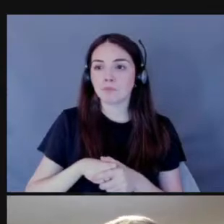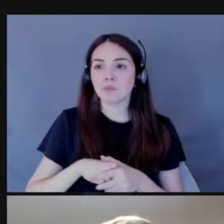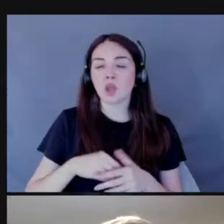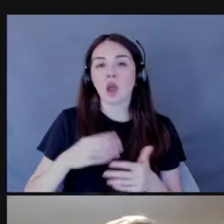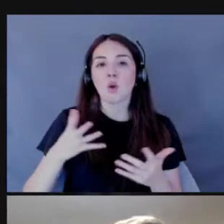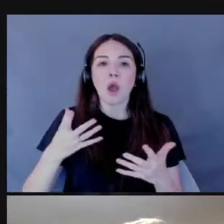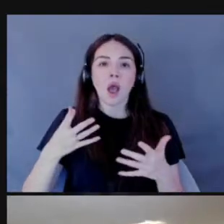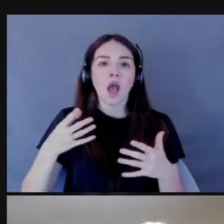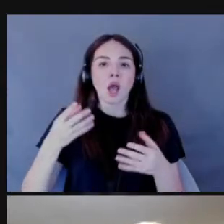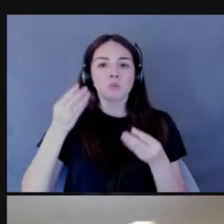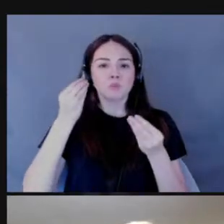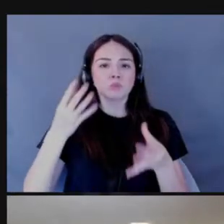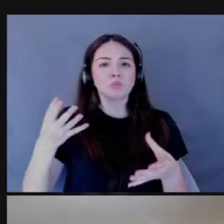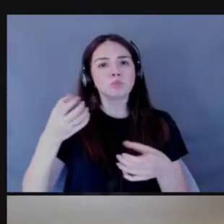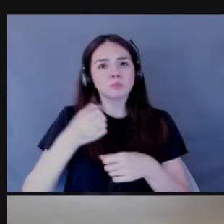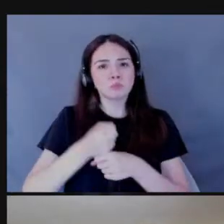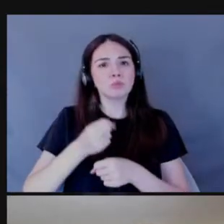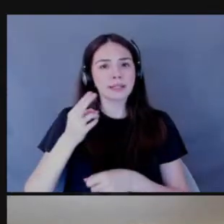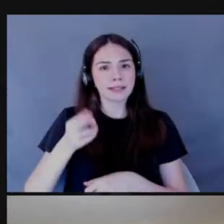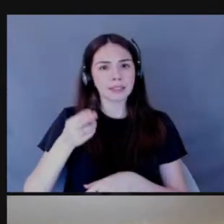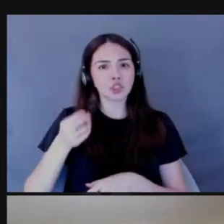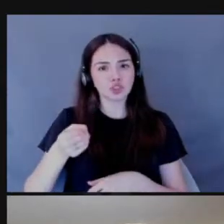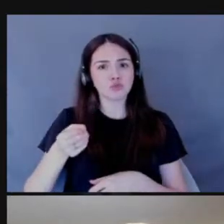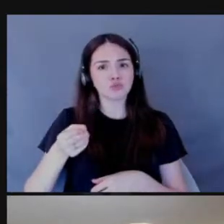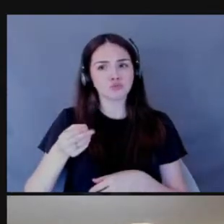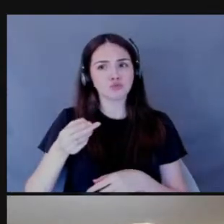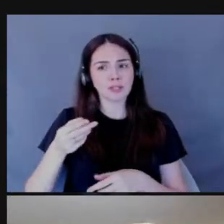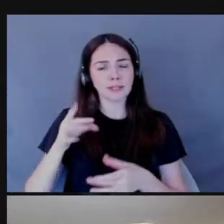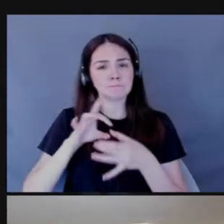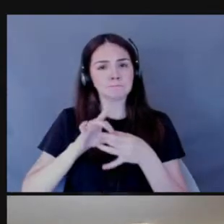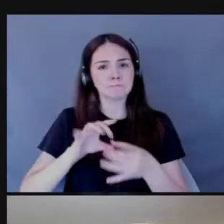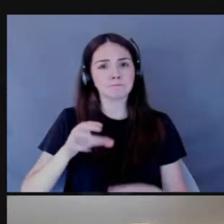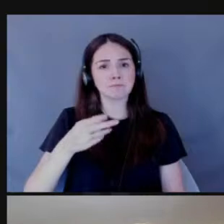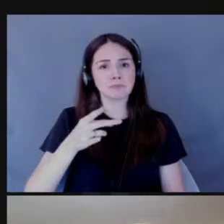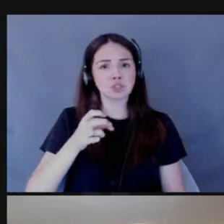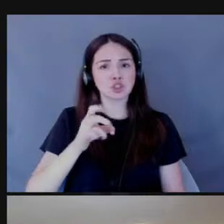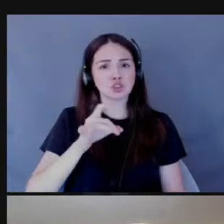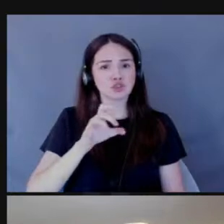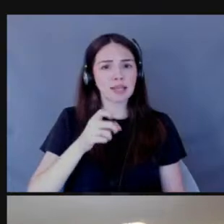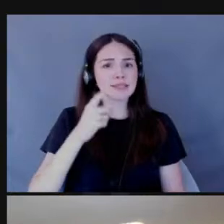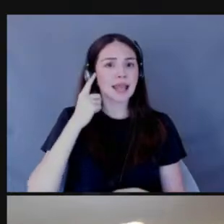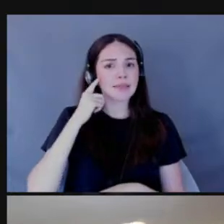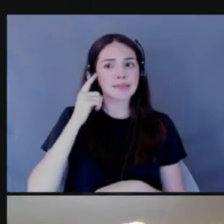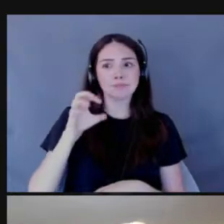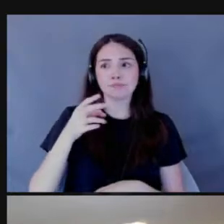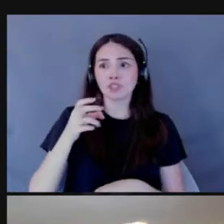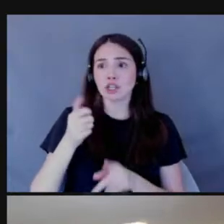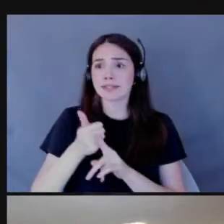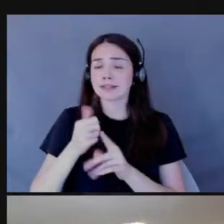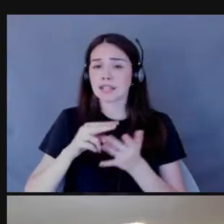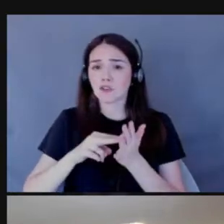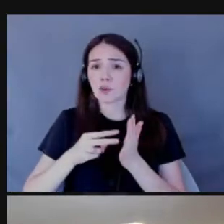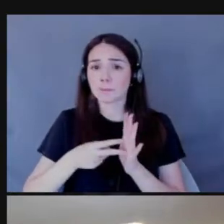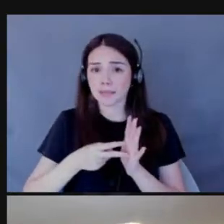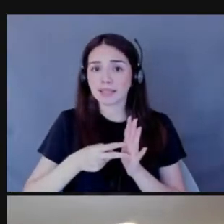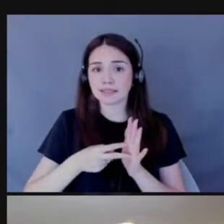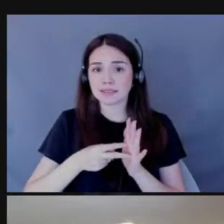history of Chessie and what I think Chessie means, and then we'll talk a little bit about